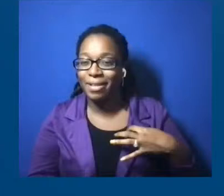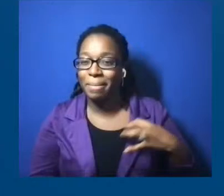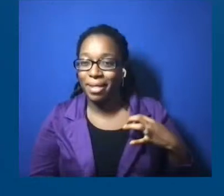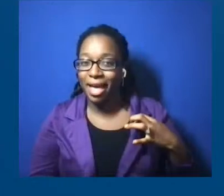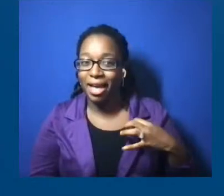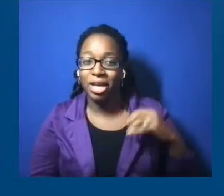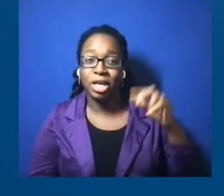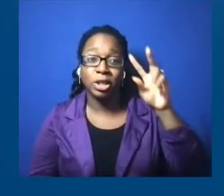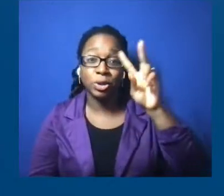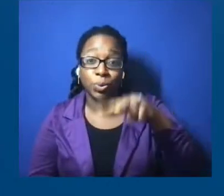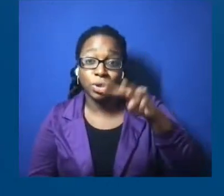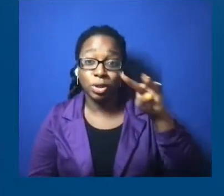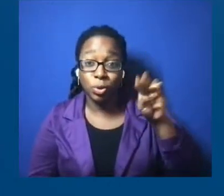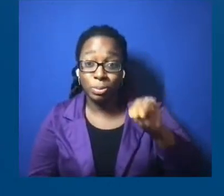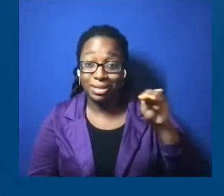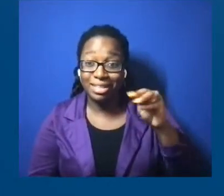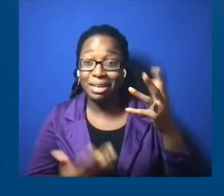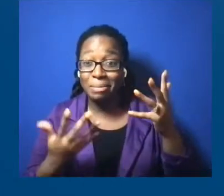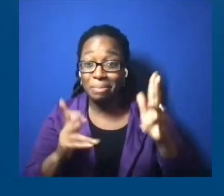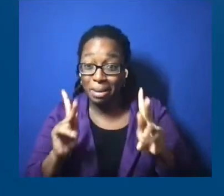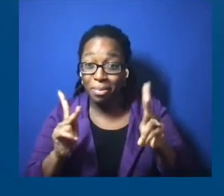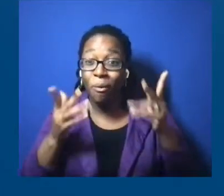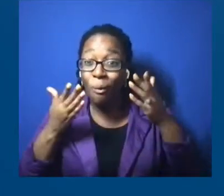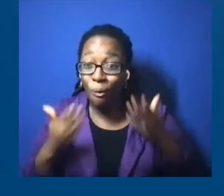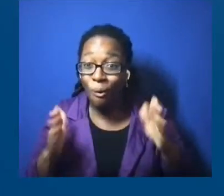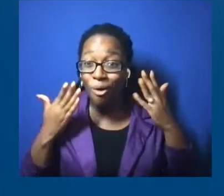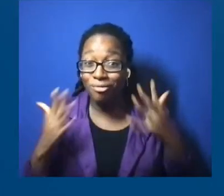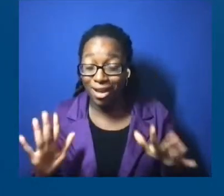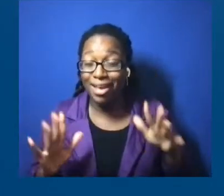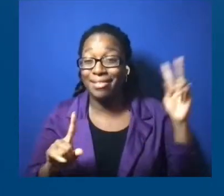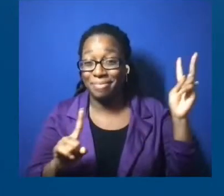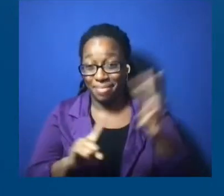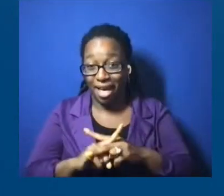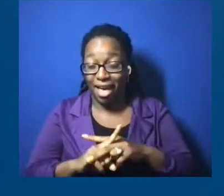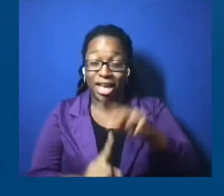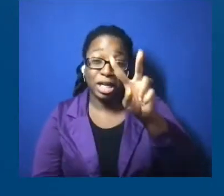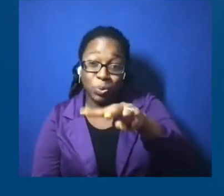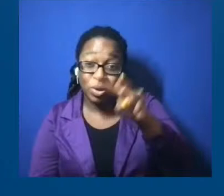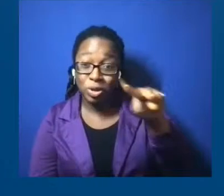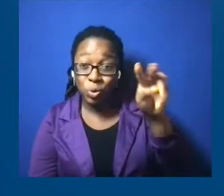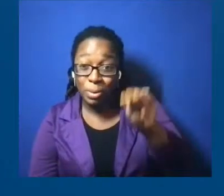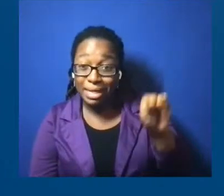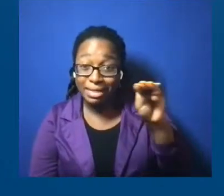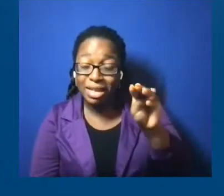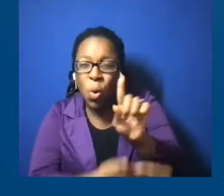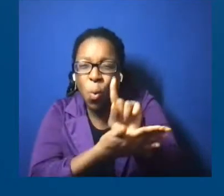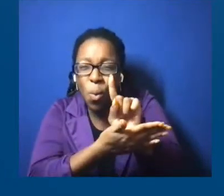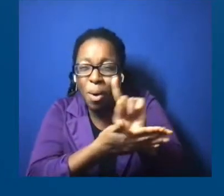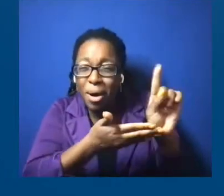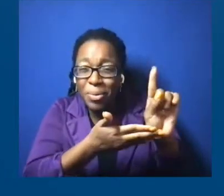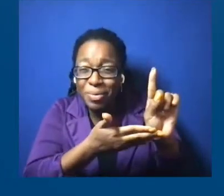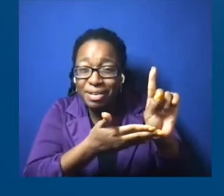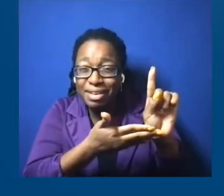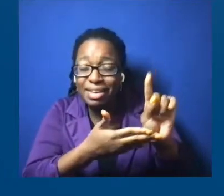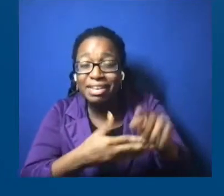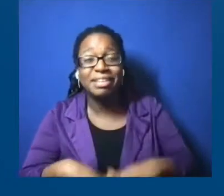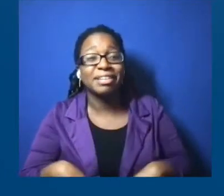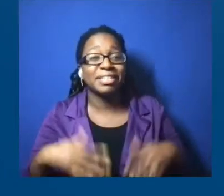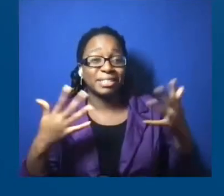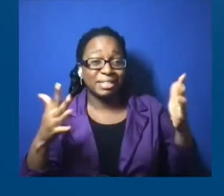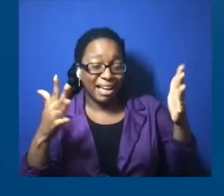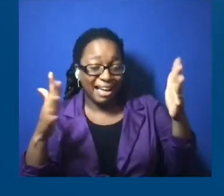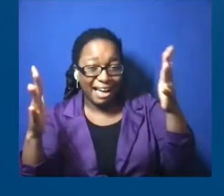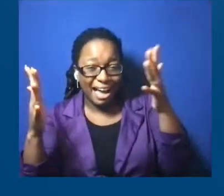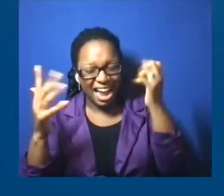22 million of you applied for this life-saving. 22 million in 1 week. In 1